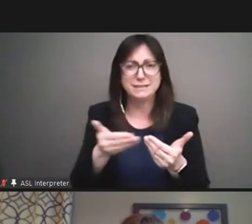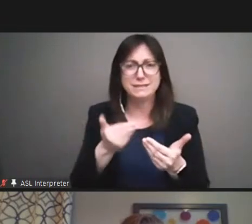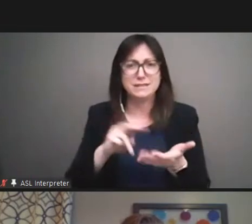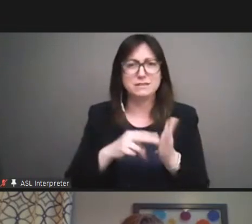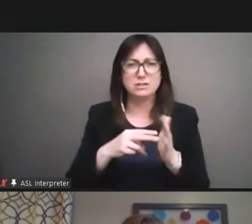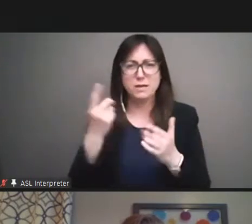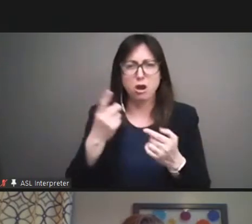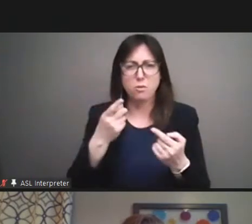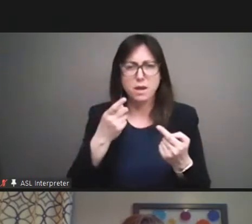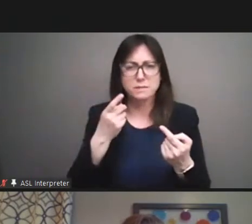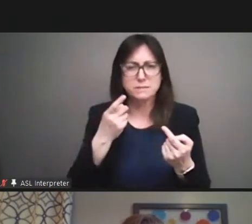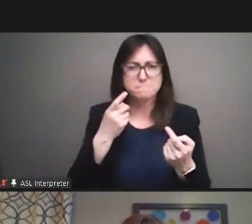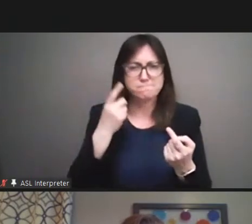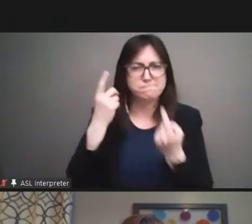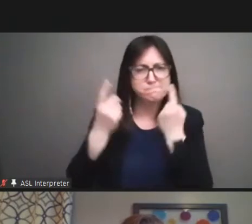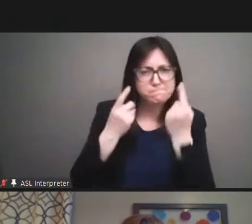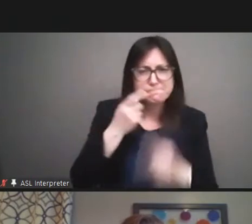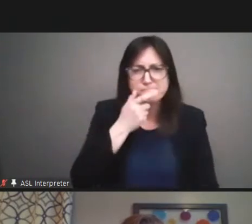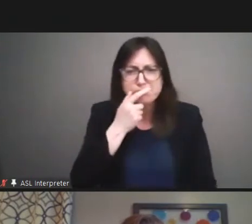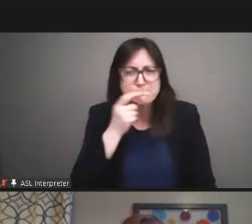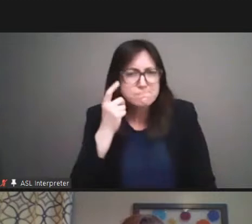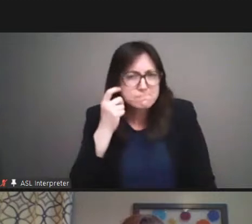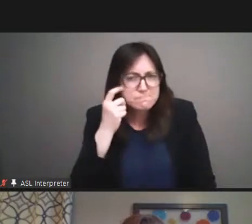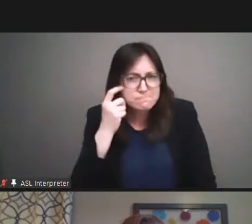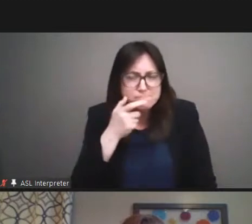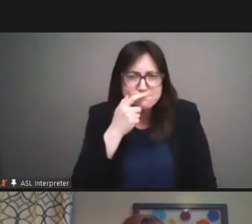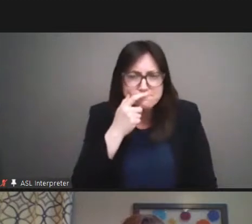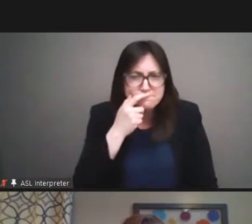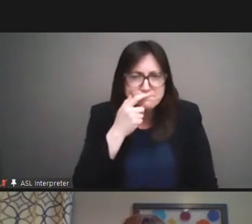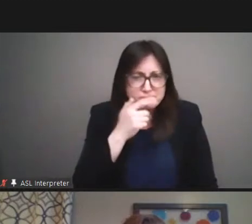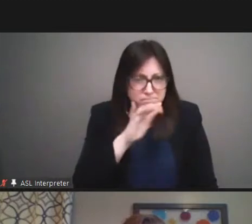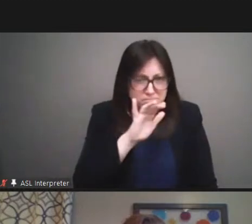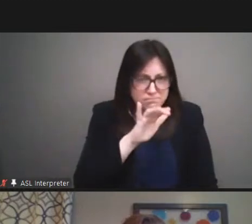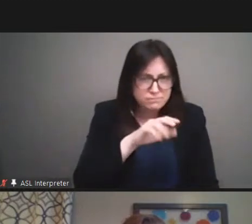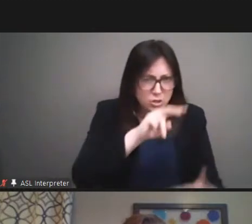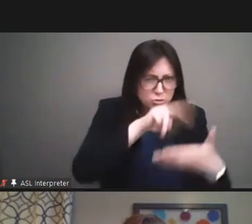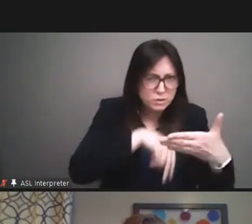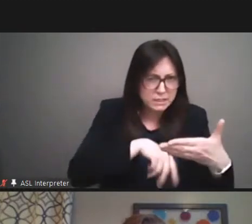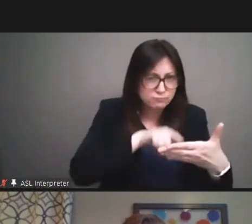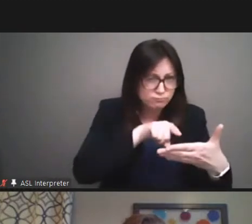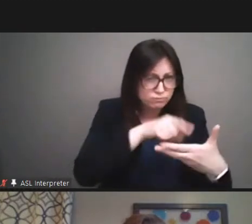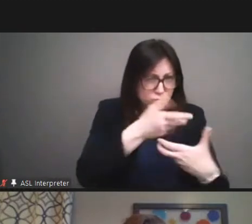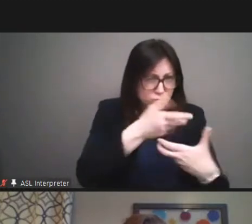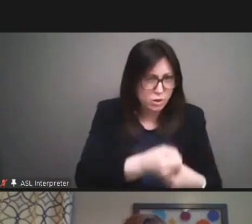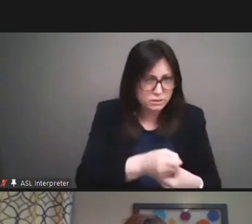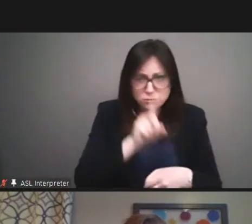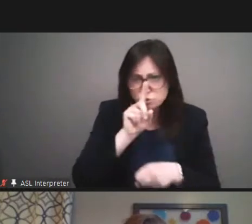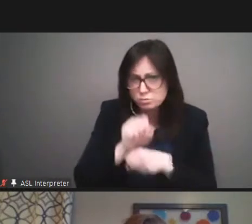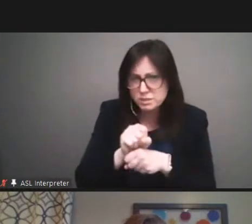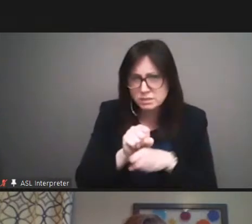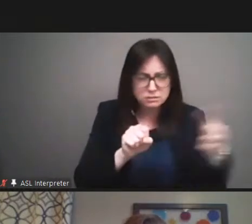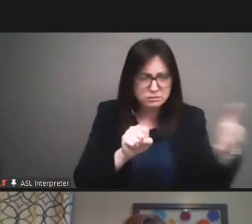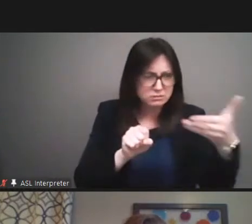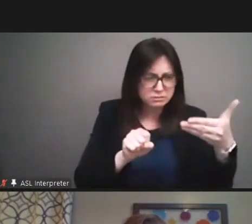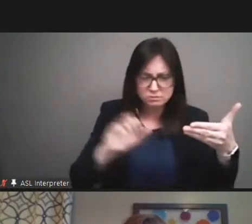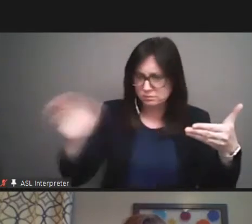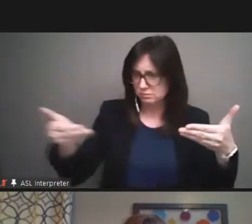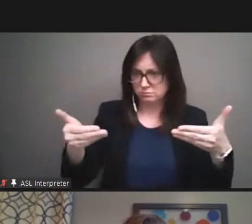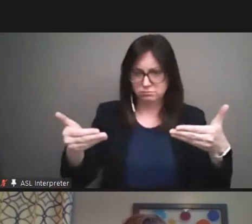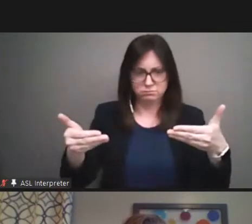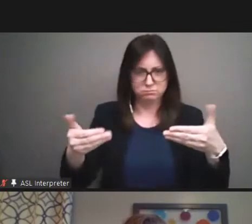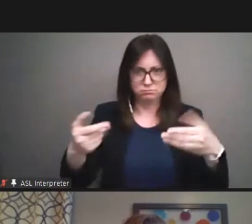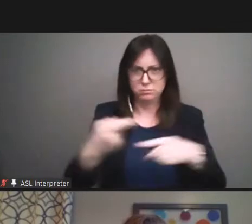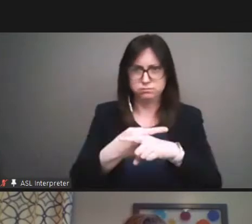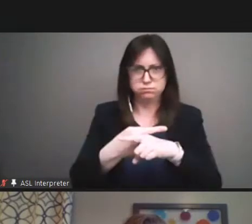battle of, okay, what is the truth? Who do I trust? Oh my gosh, now there's this whole like social media